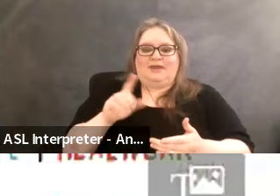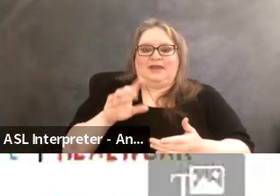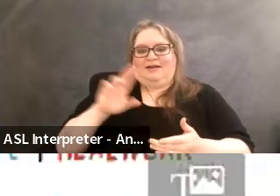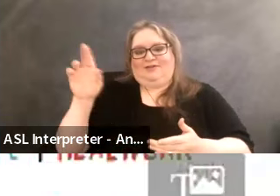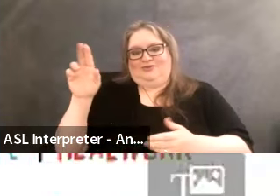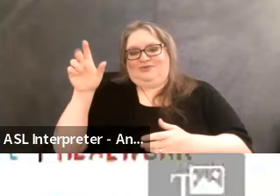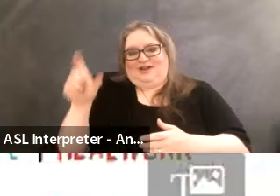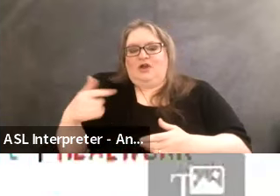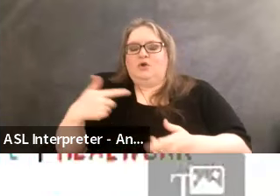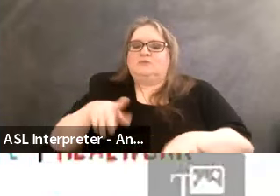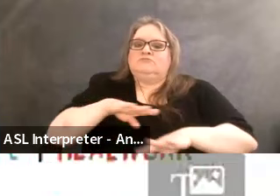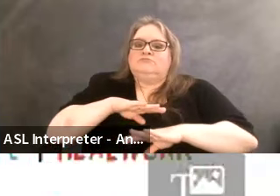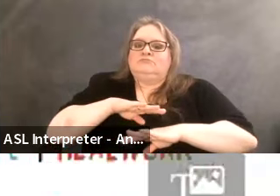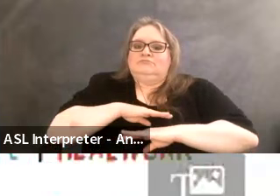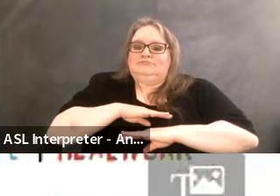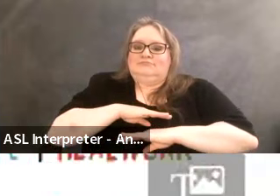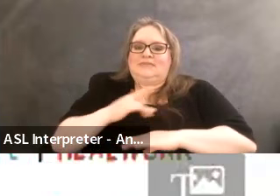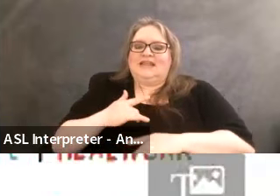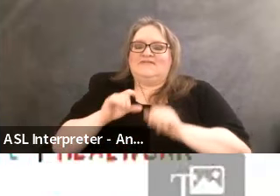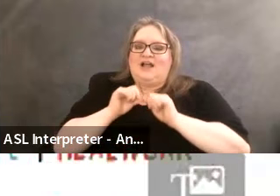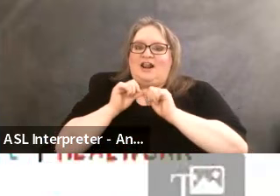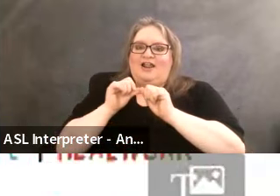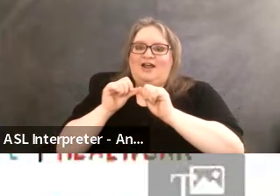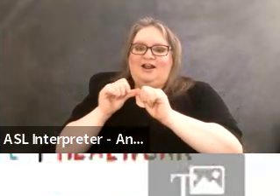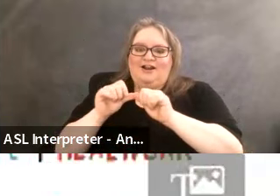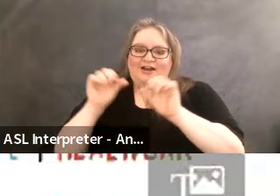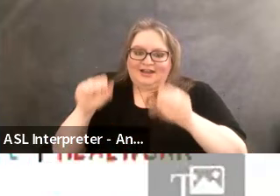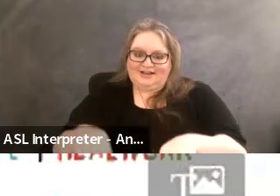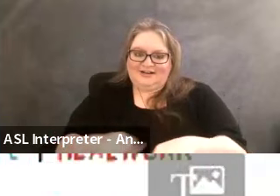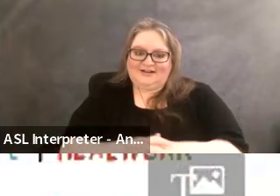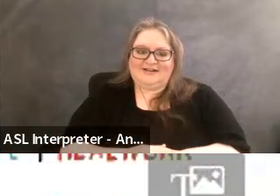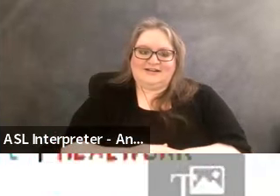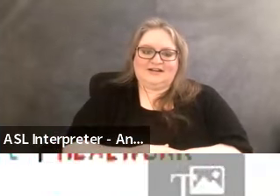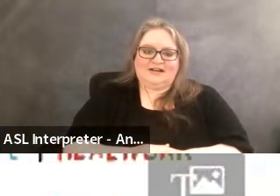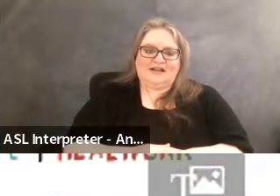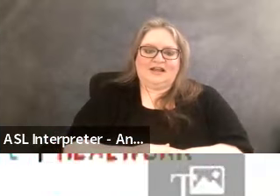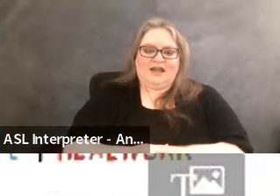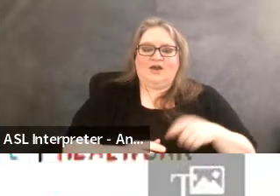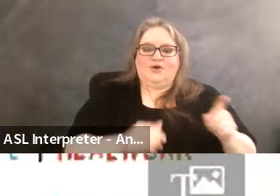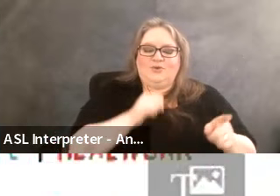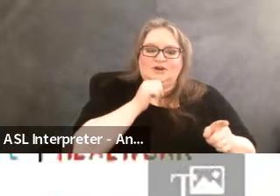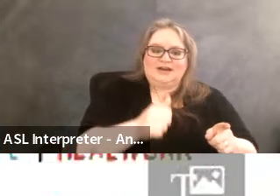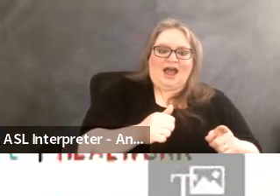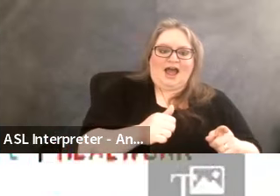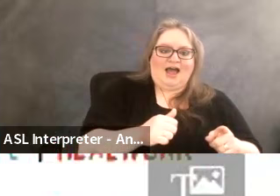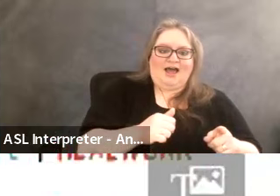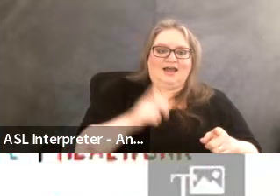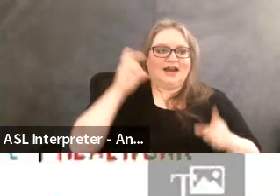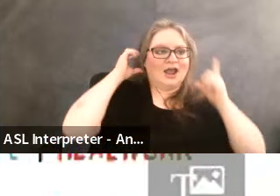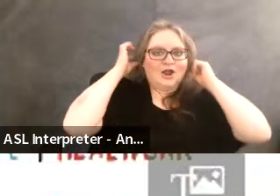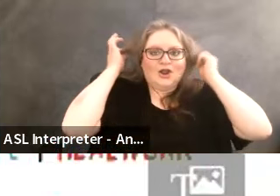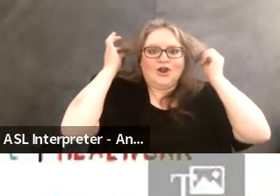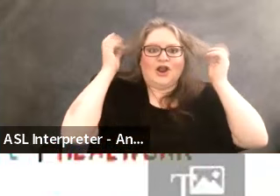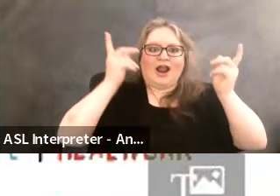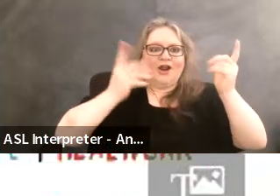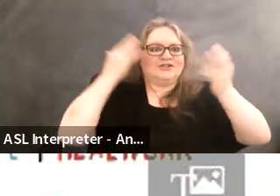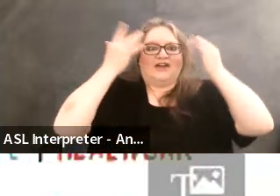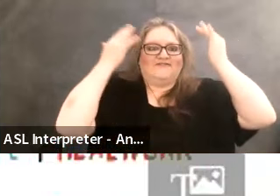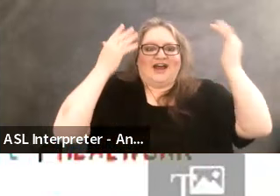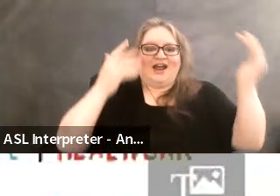we're content, where this feels sustainable, where we're not in this place of our hair's on fire, we're running